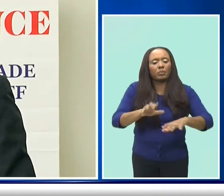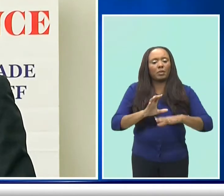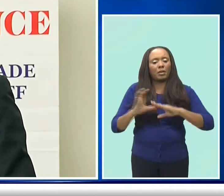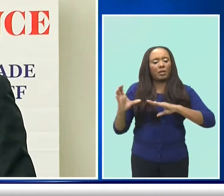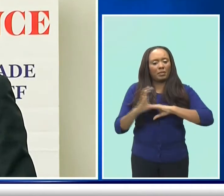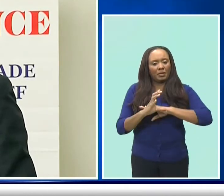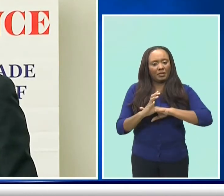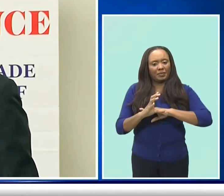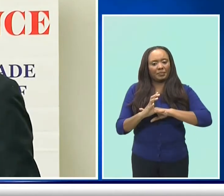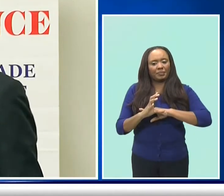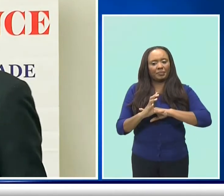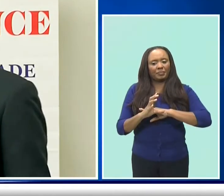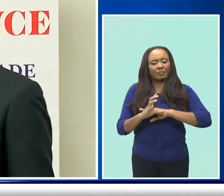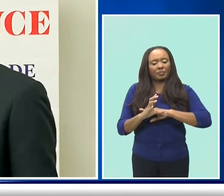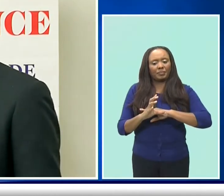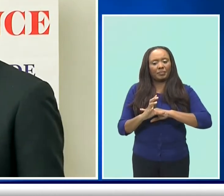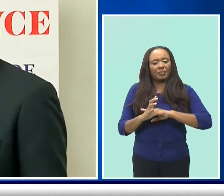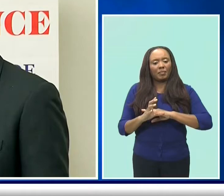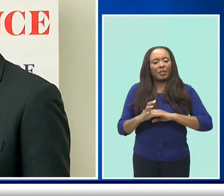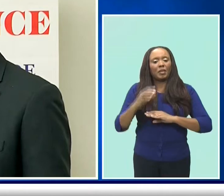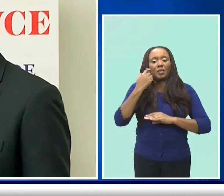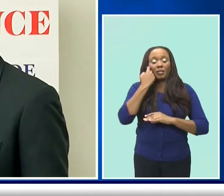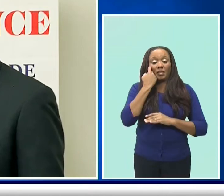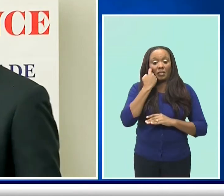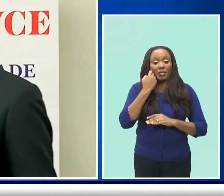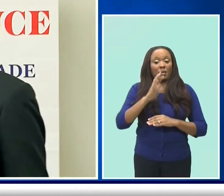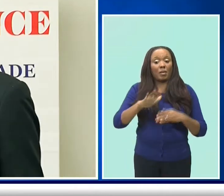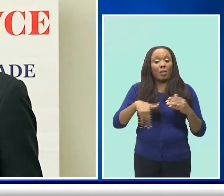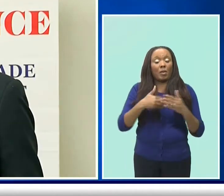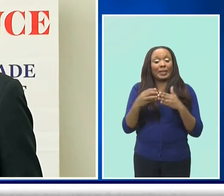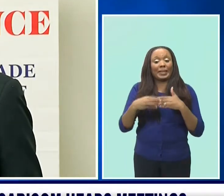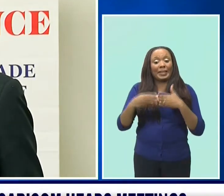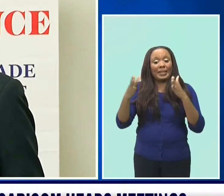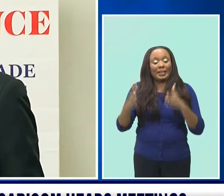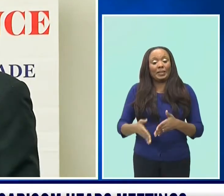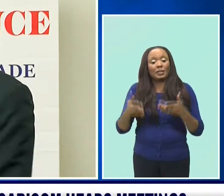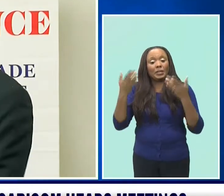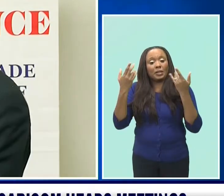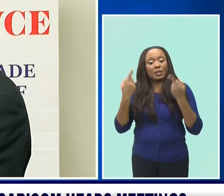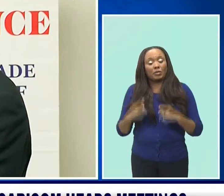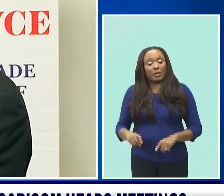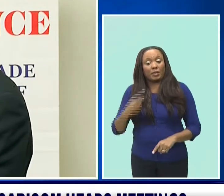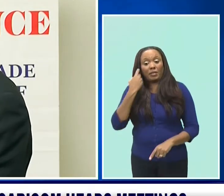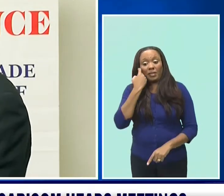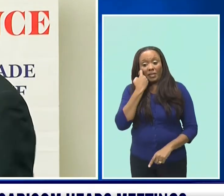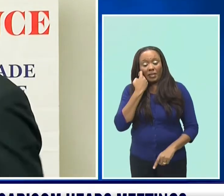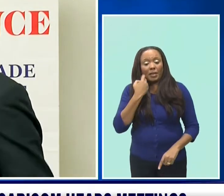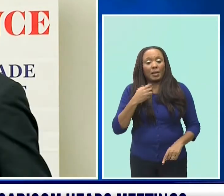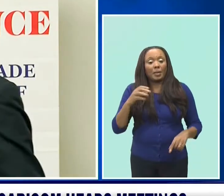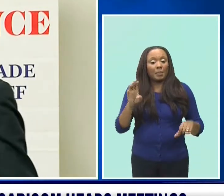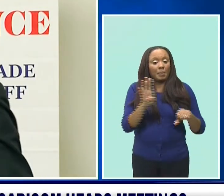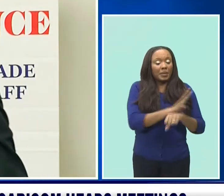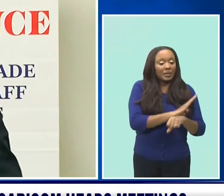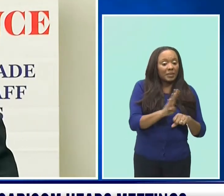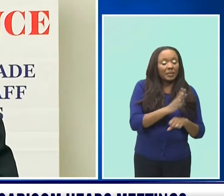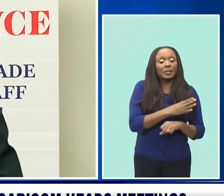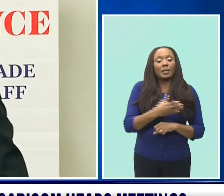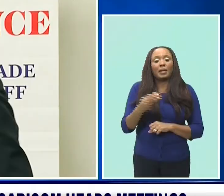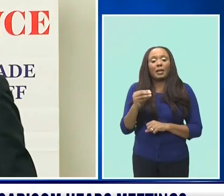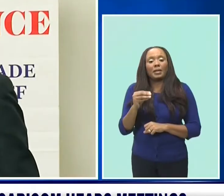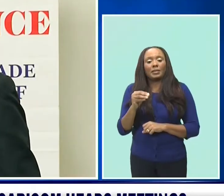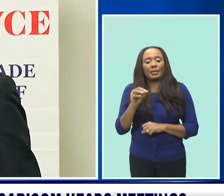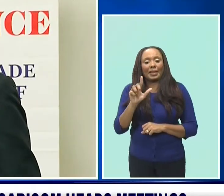the Conference of Heads to agree that both the labour movement and business will